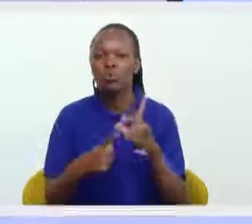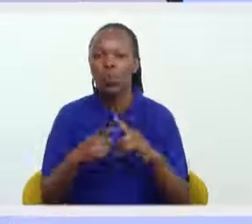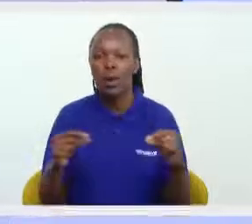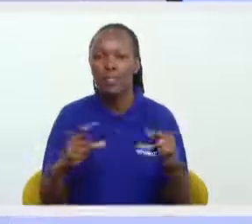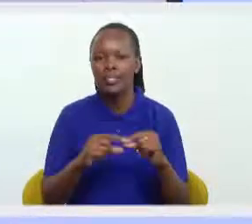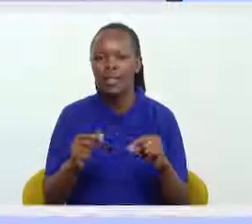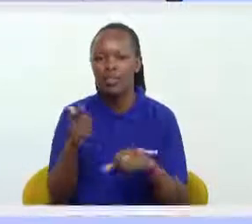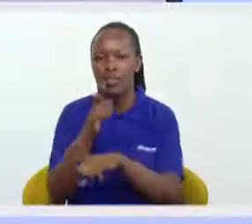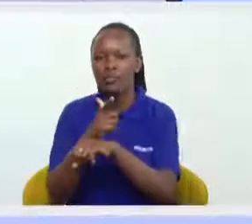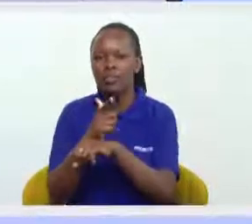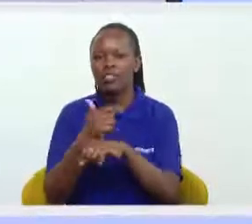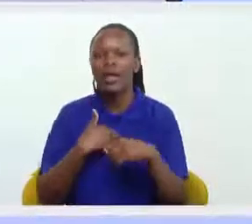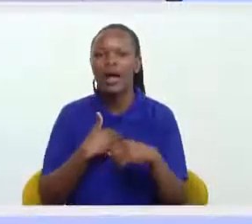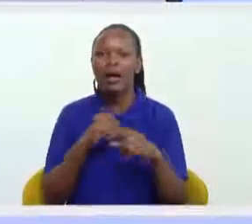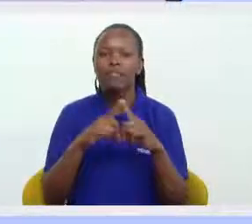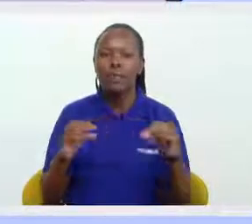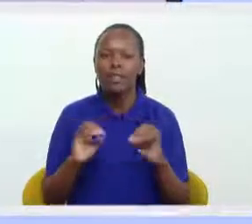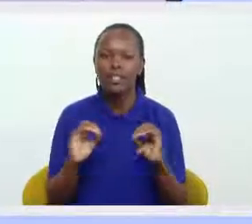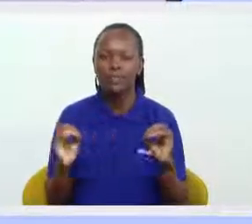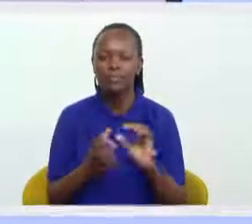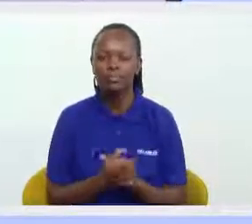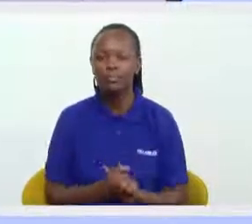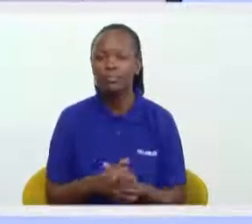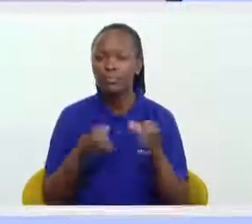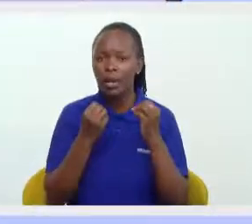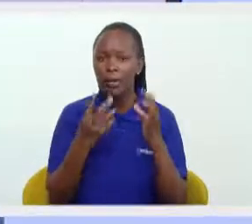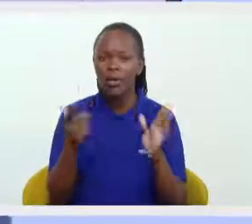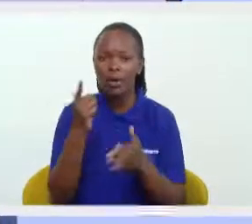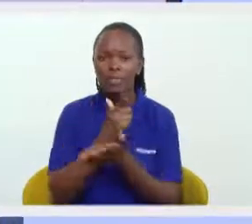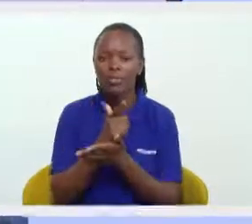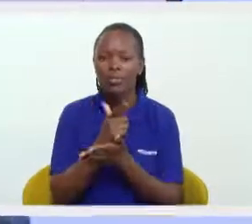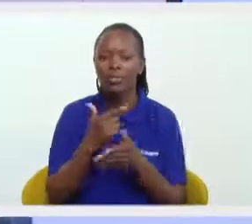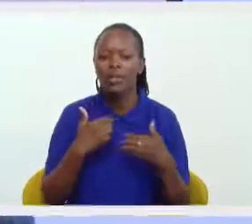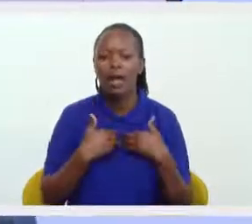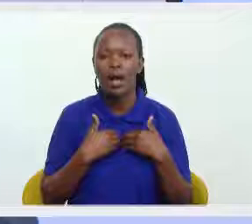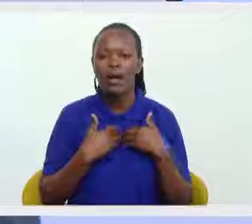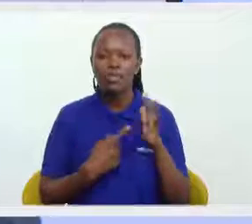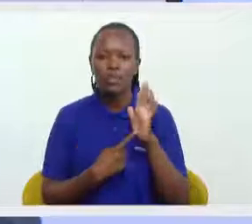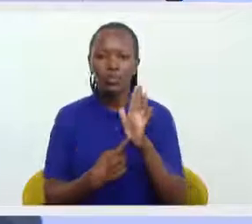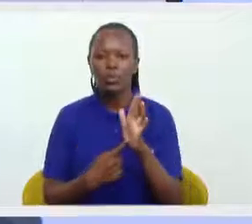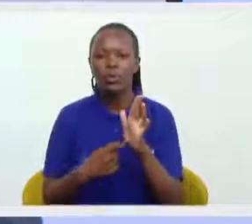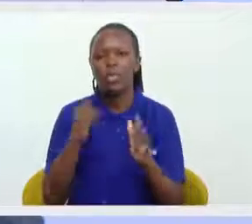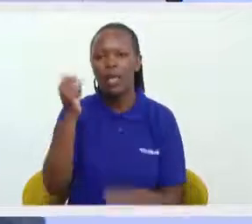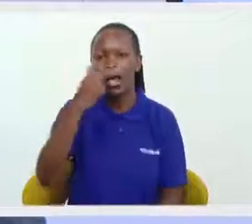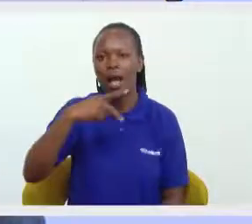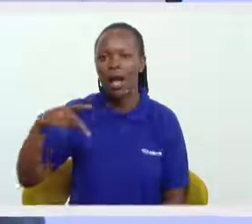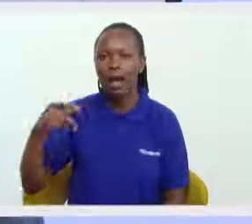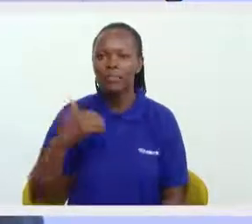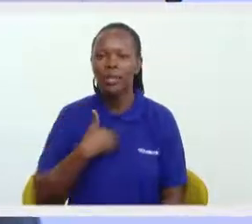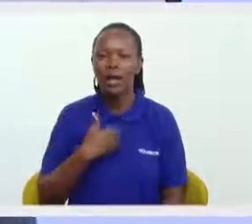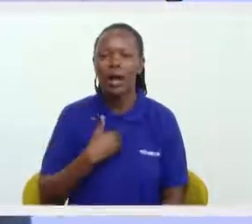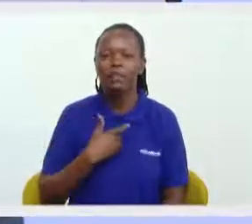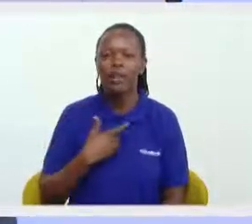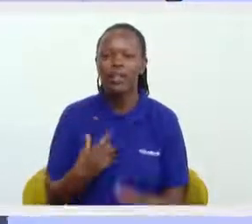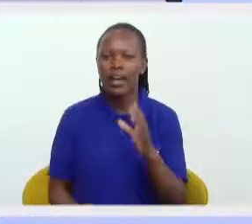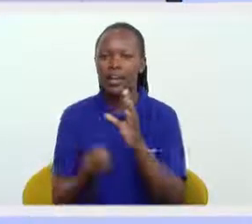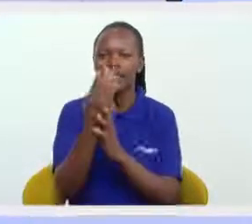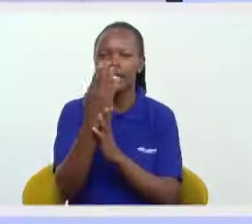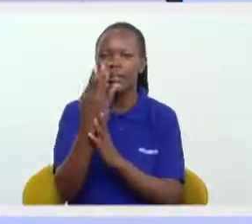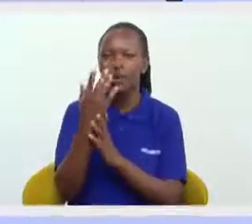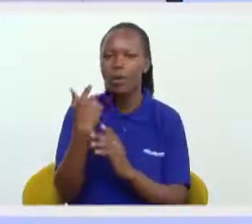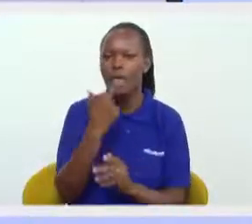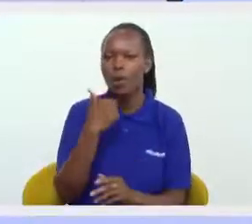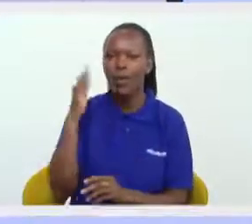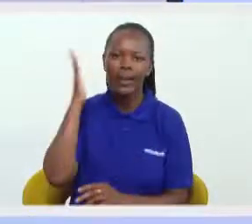available. Many of the products we are going to describe were actually ideated and created by some Googlers who are deaf themselves and use their